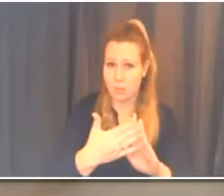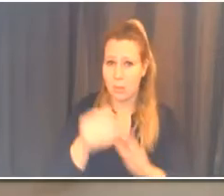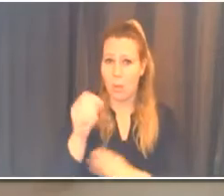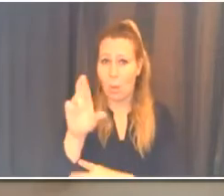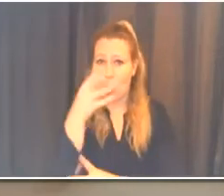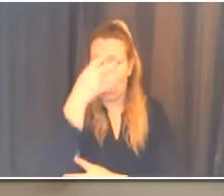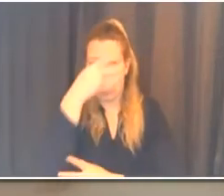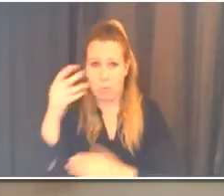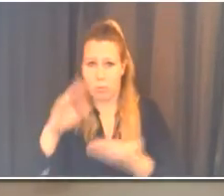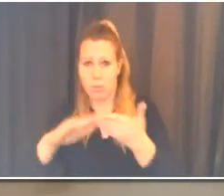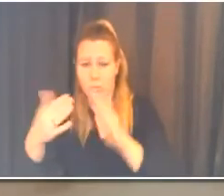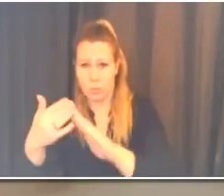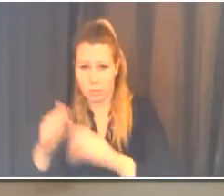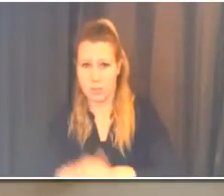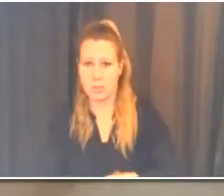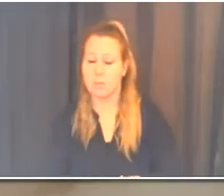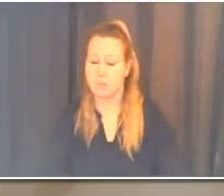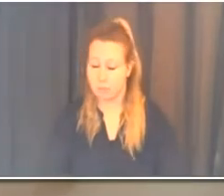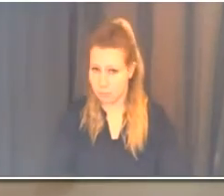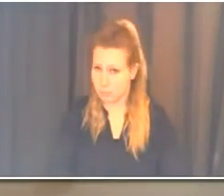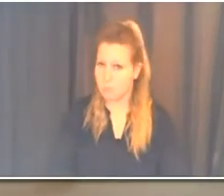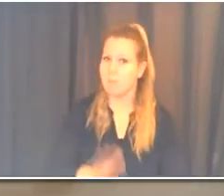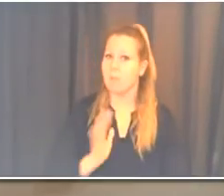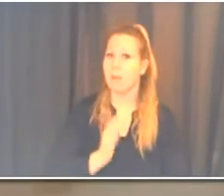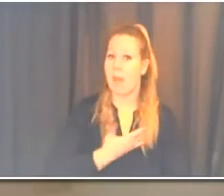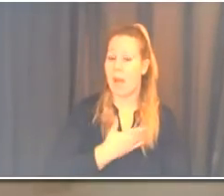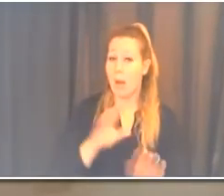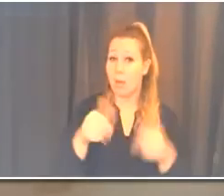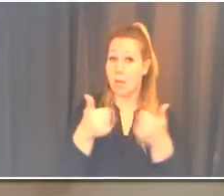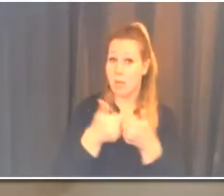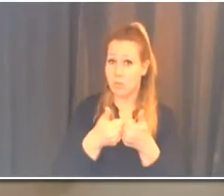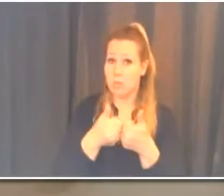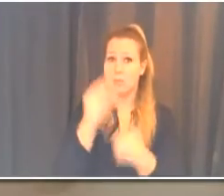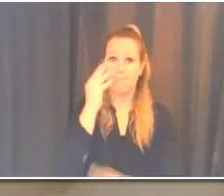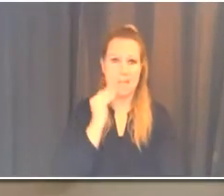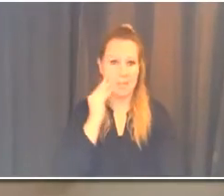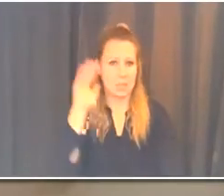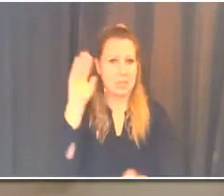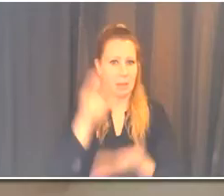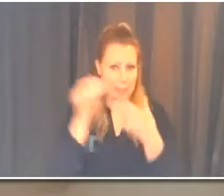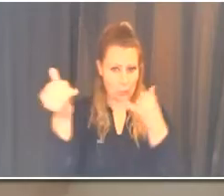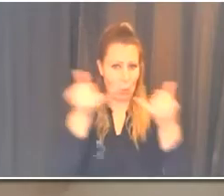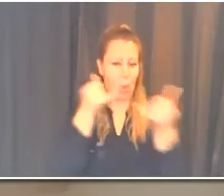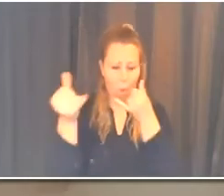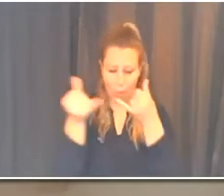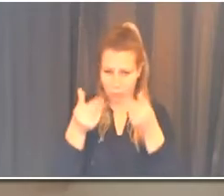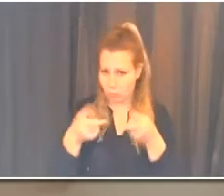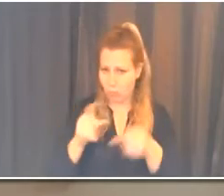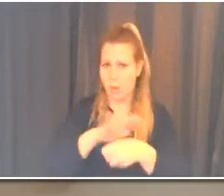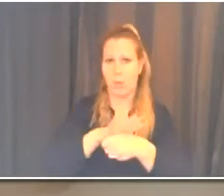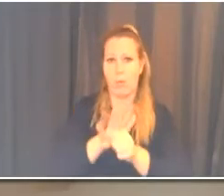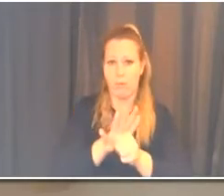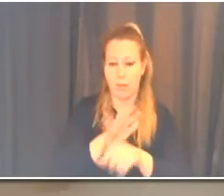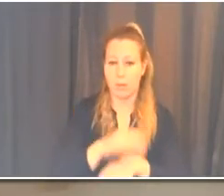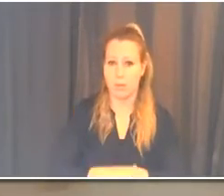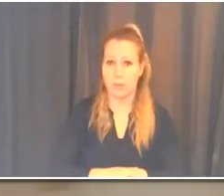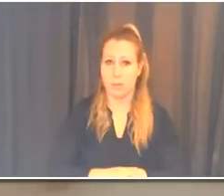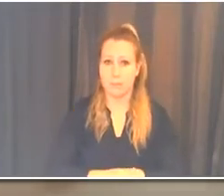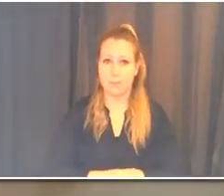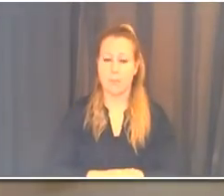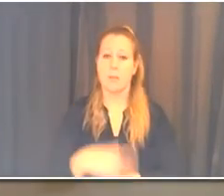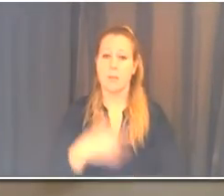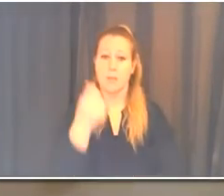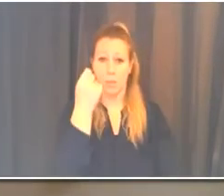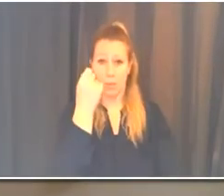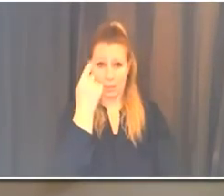services remain open and available and financial inst stability making survivors dependent on abusers and impacting their ability